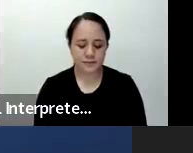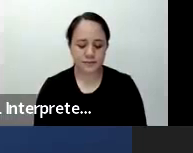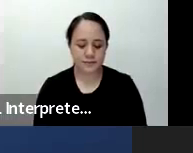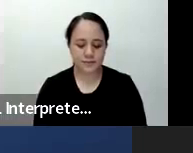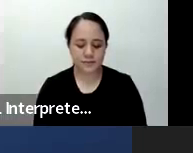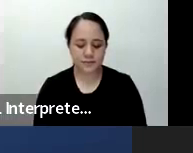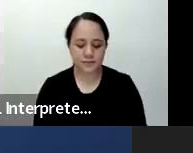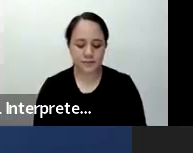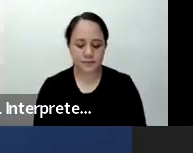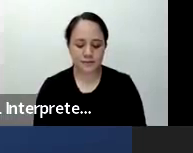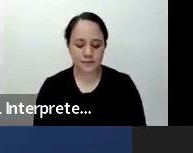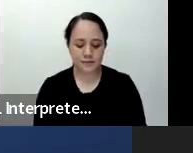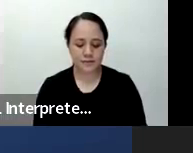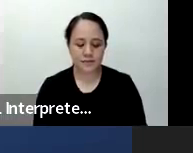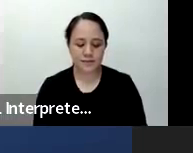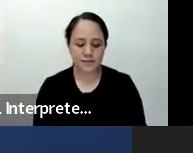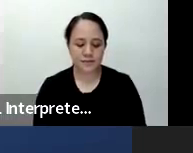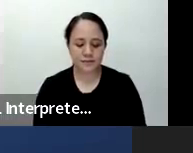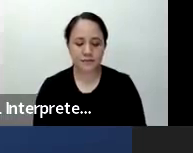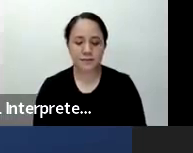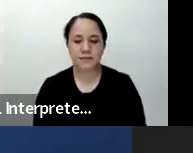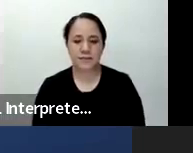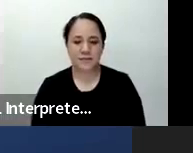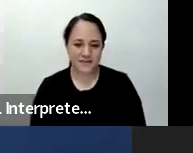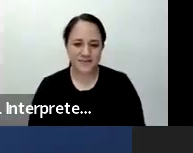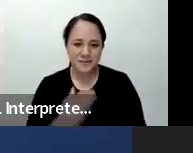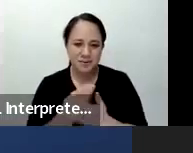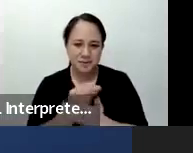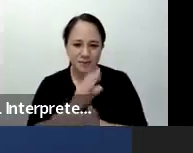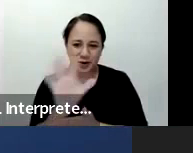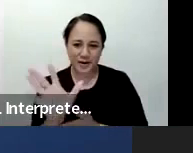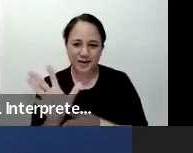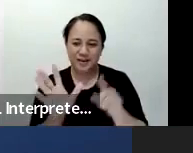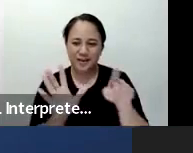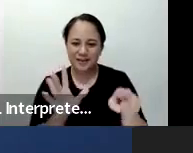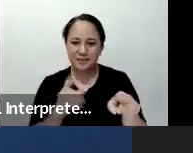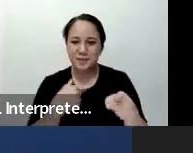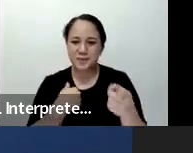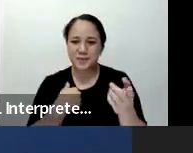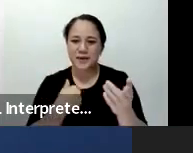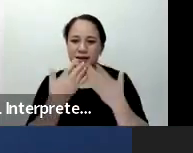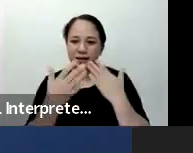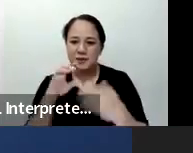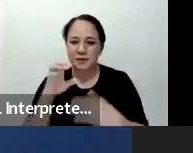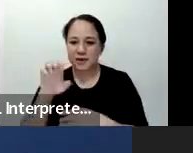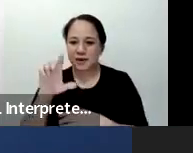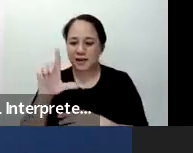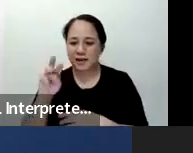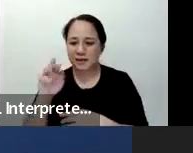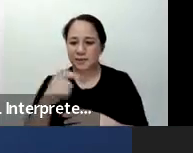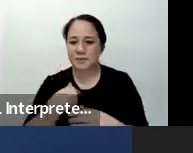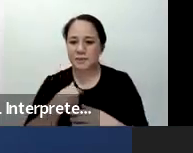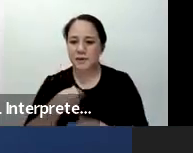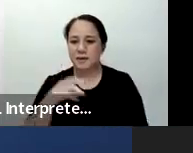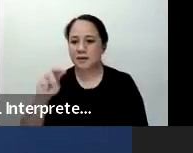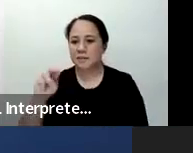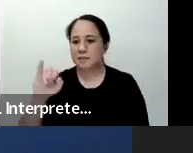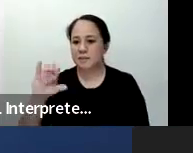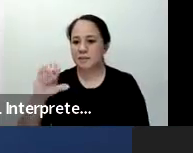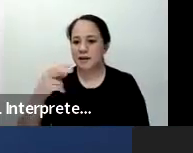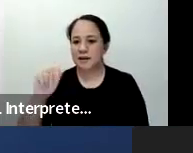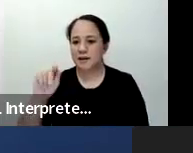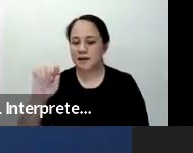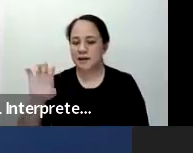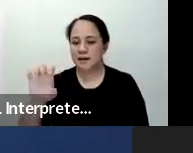Yes, good morning. Thank you, Ma'am Elma. So I am Michael Del Mundo from the UP Population Institute, and I will share